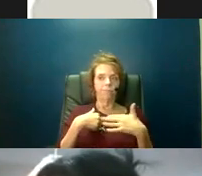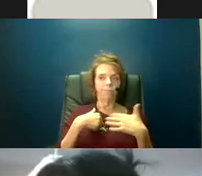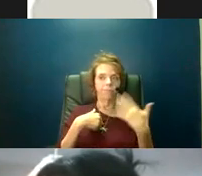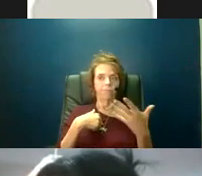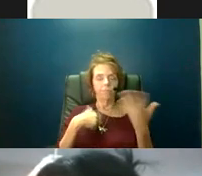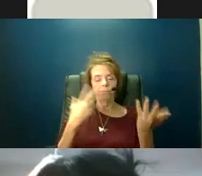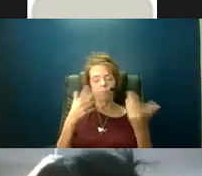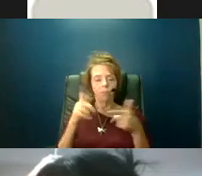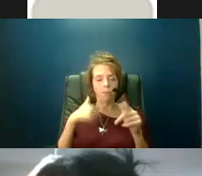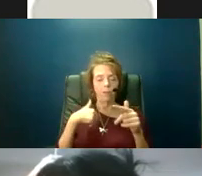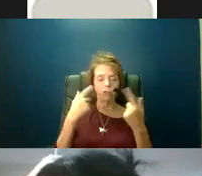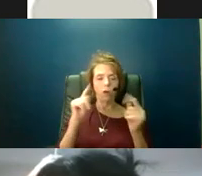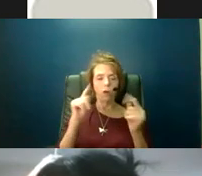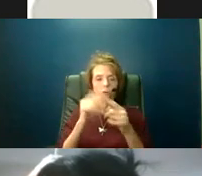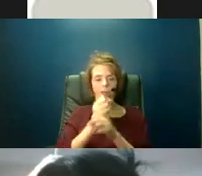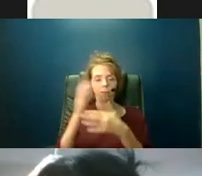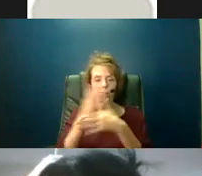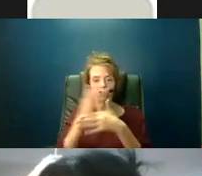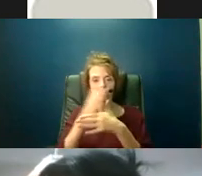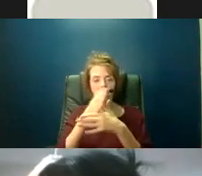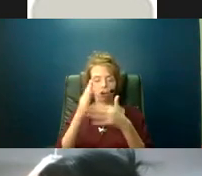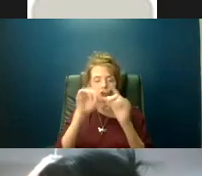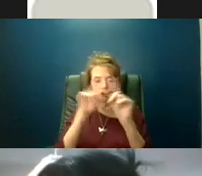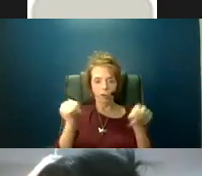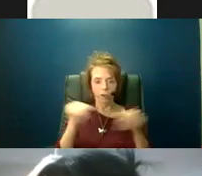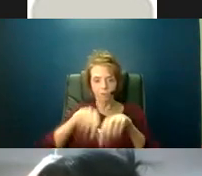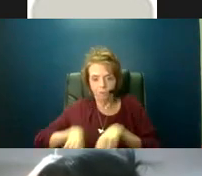I'm trying to get my share screens together.